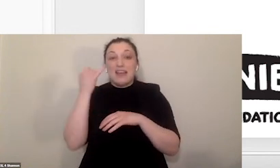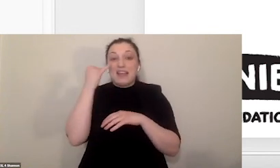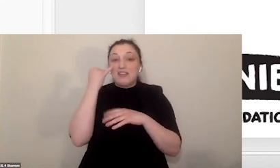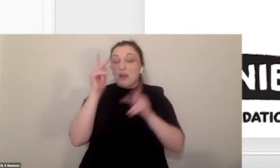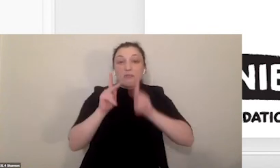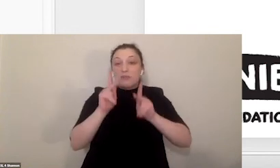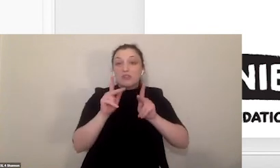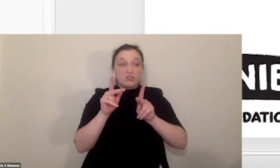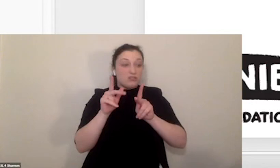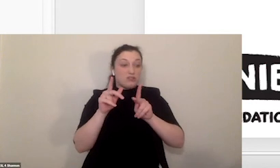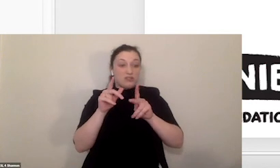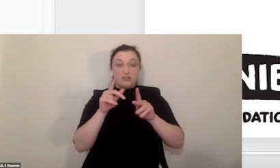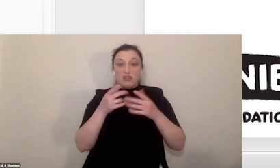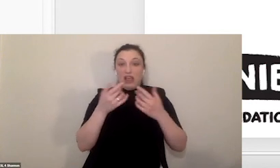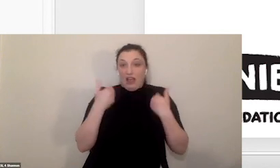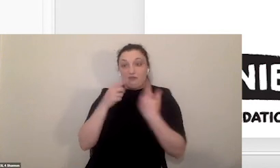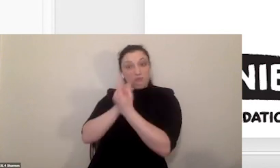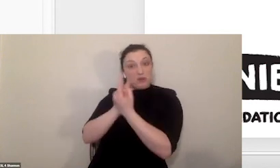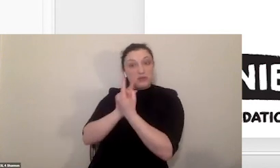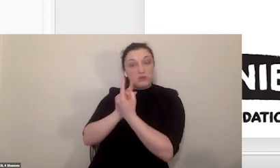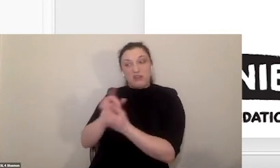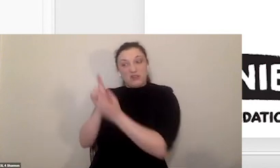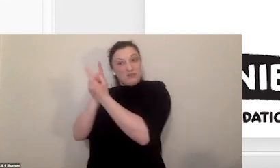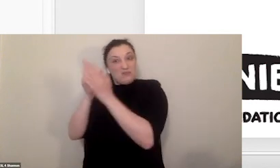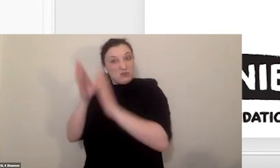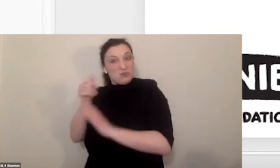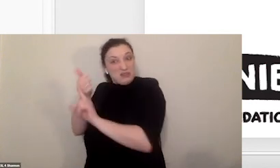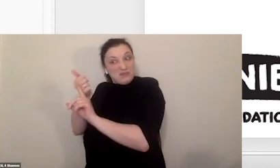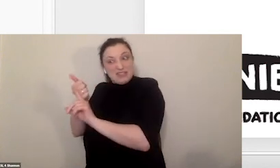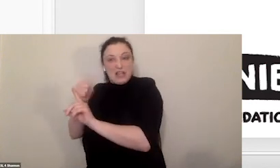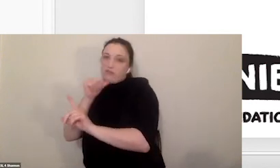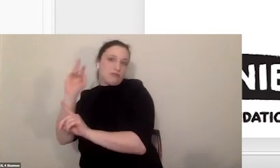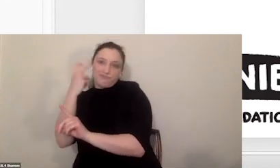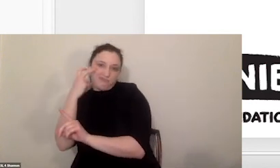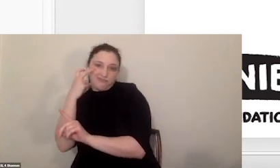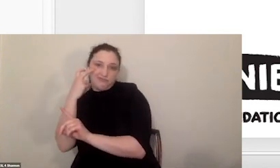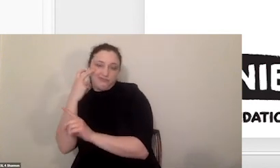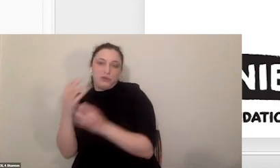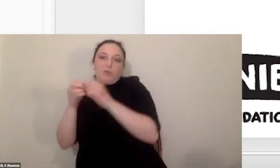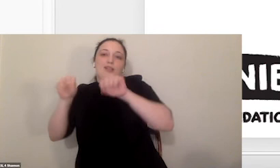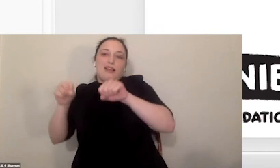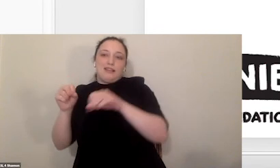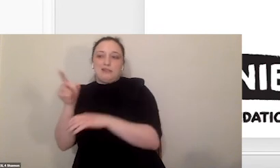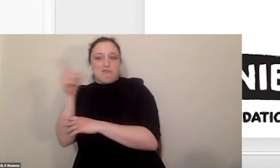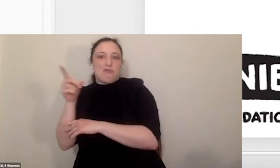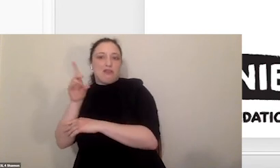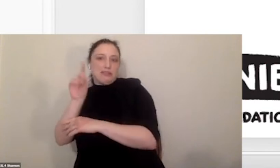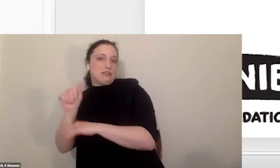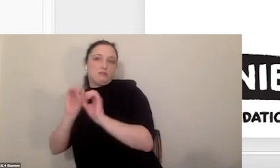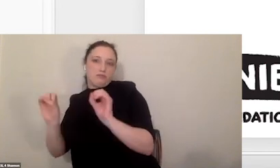sight loss. Interesting thing about this slide is that what it tells us is that